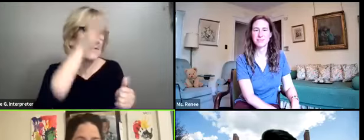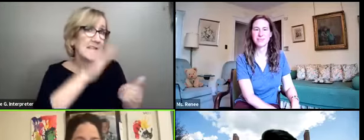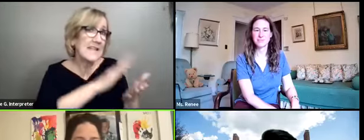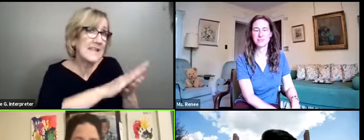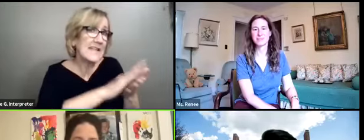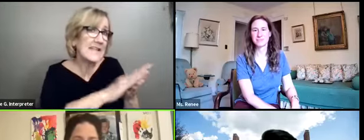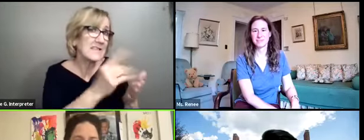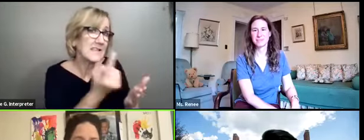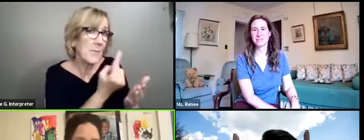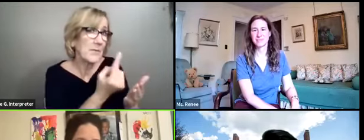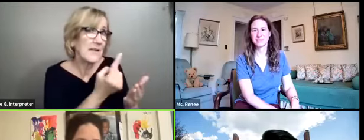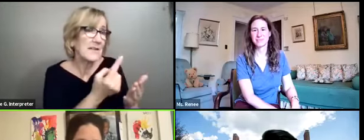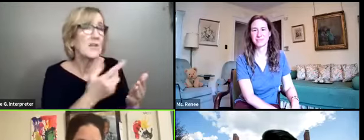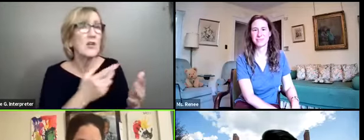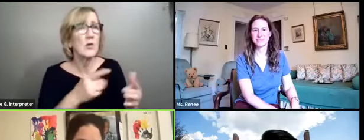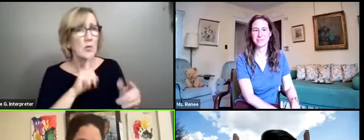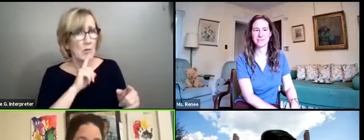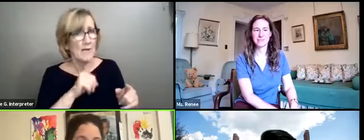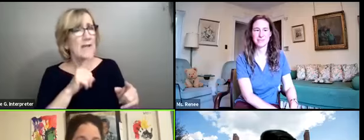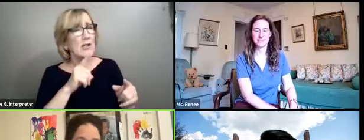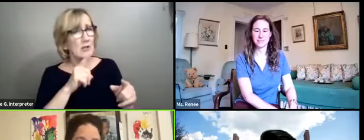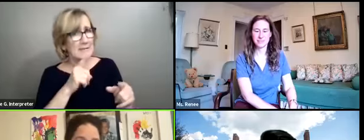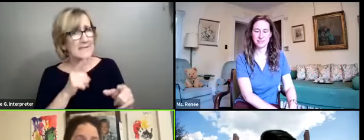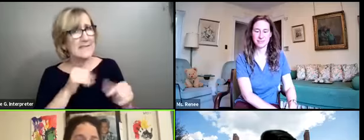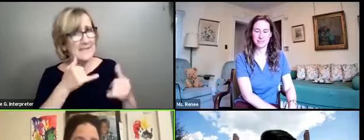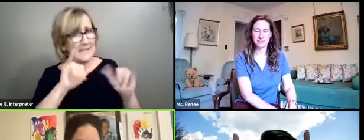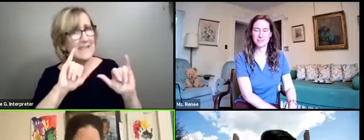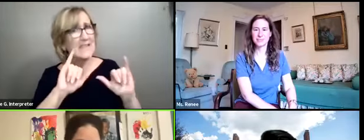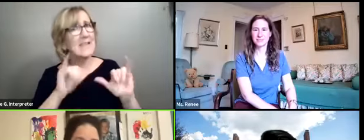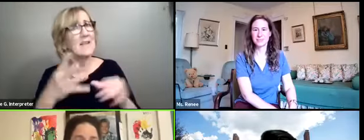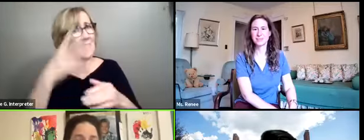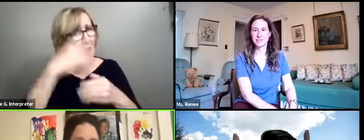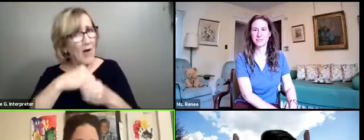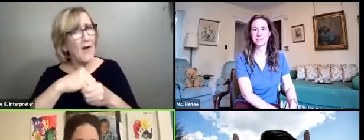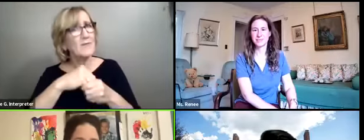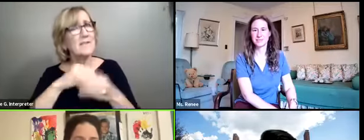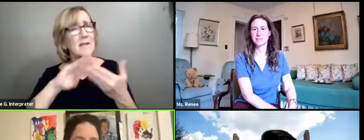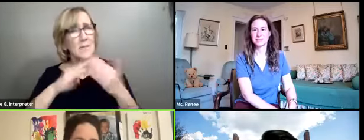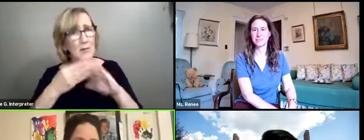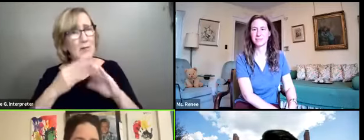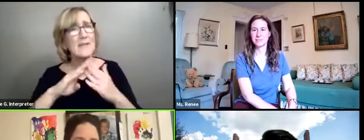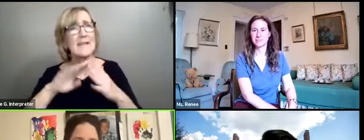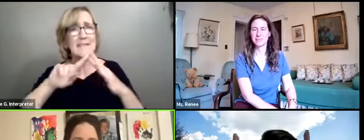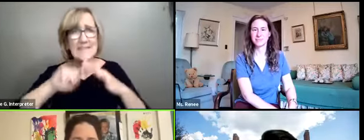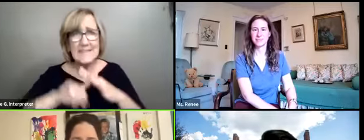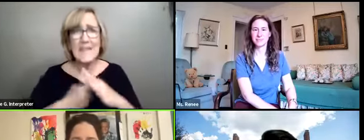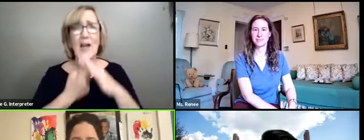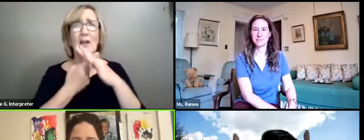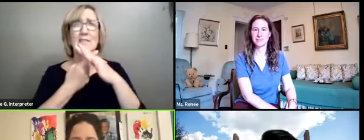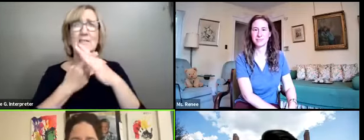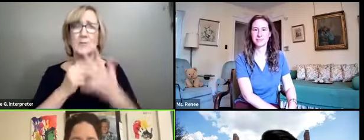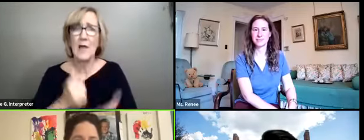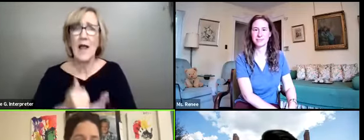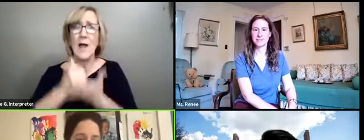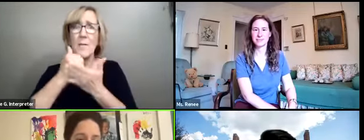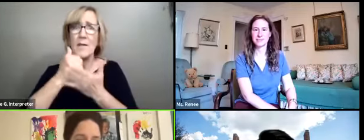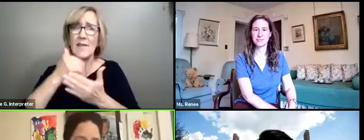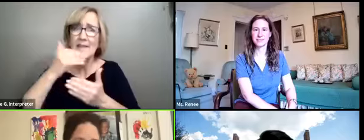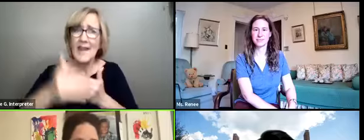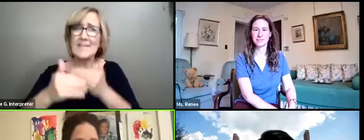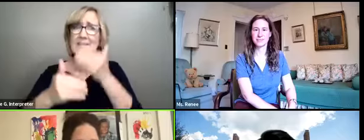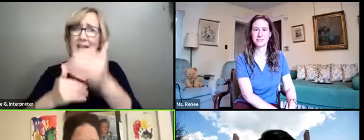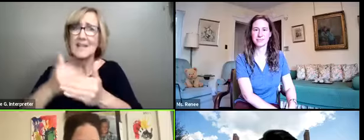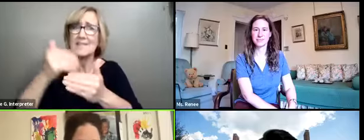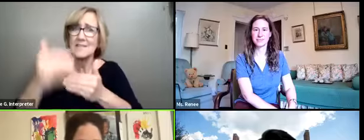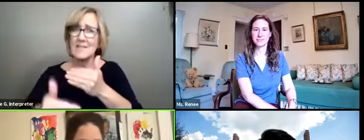still filling a role within the community that really sparks the next event and the next thing and the next thing. So I think it's important to point out that